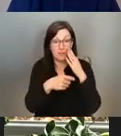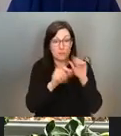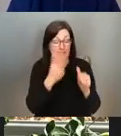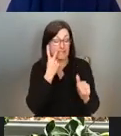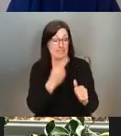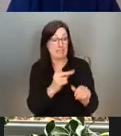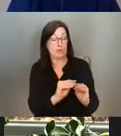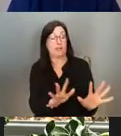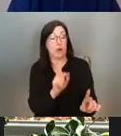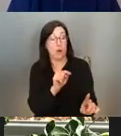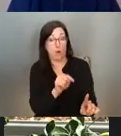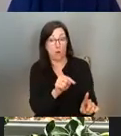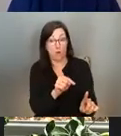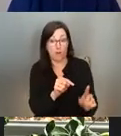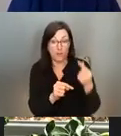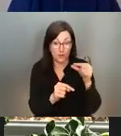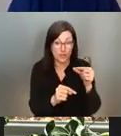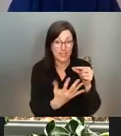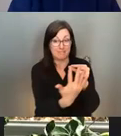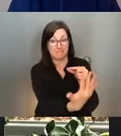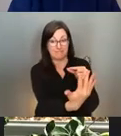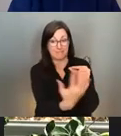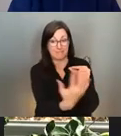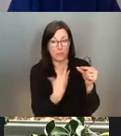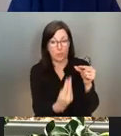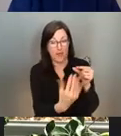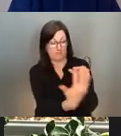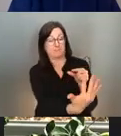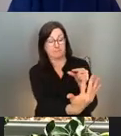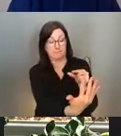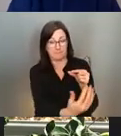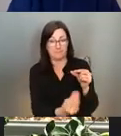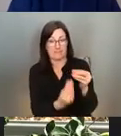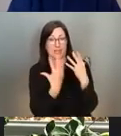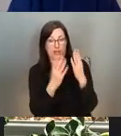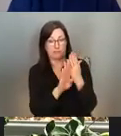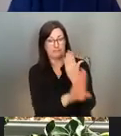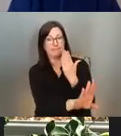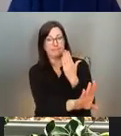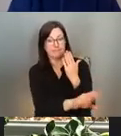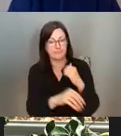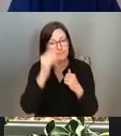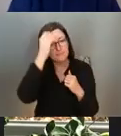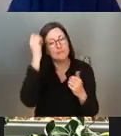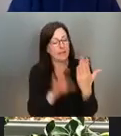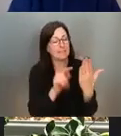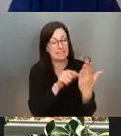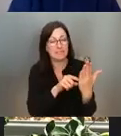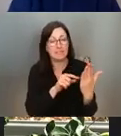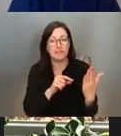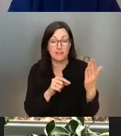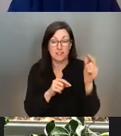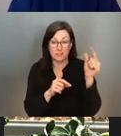right away. And so we talk and we actually teach change and emergency. Those are concepts we really felt that need to